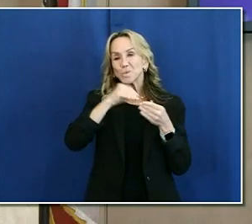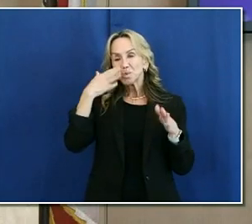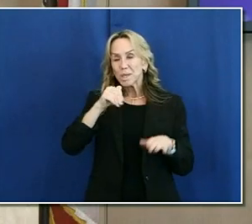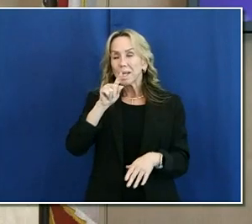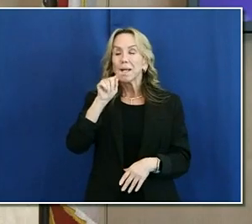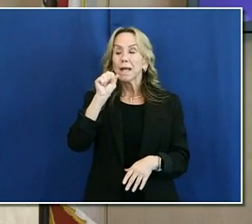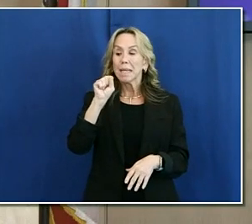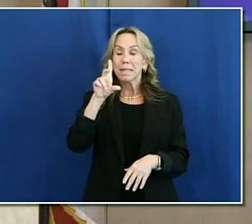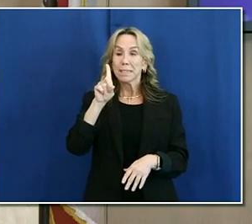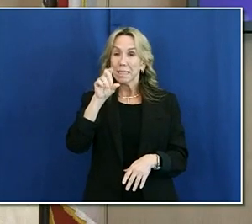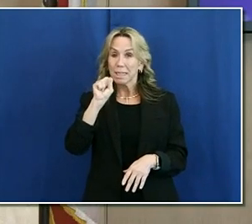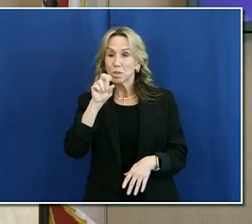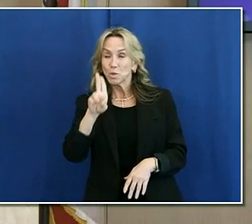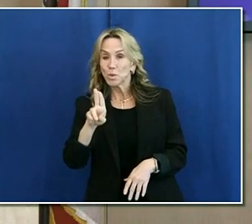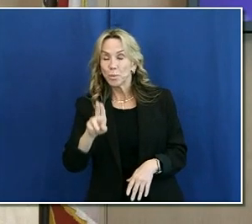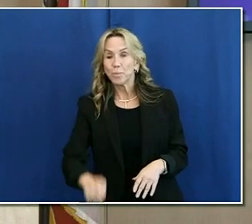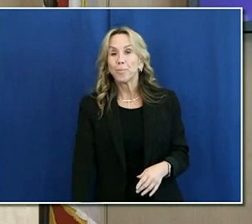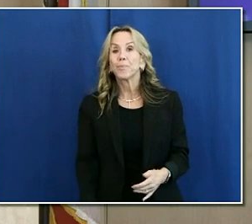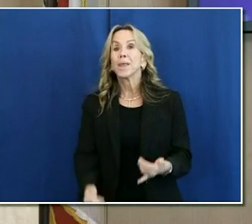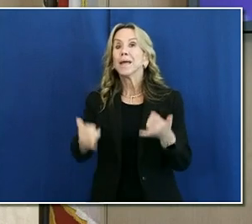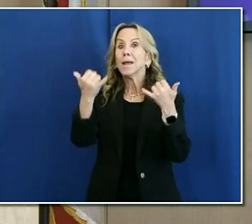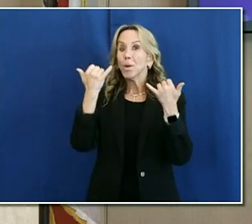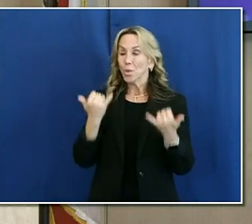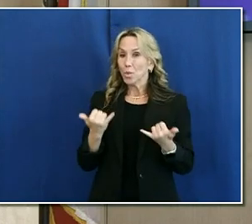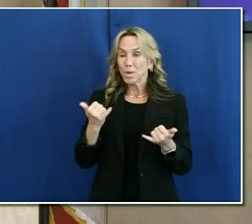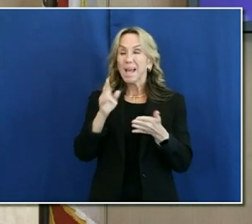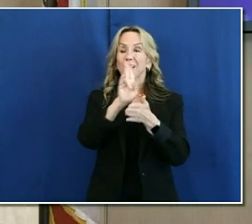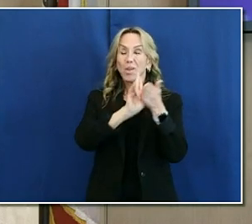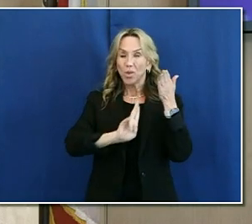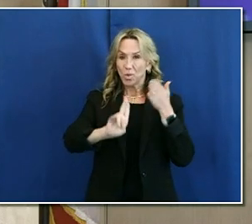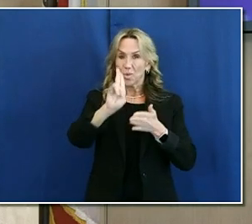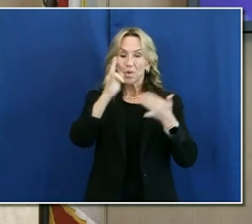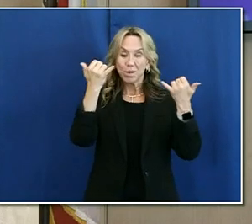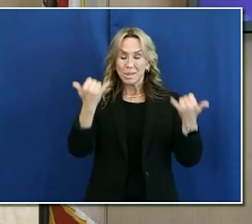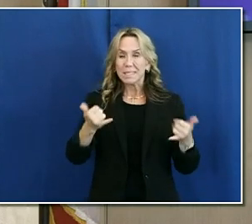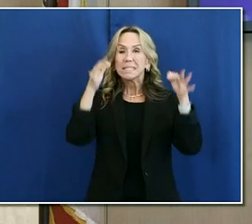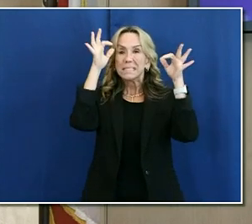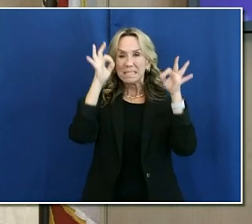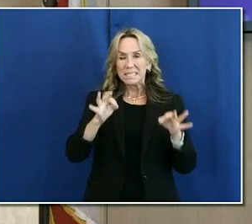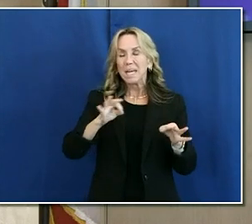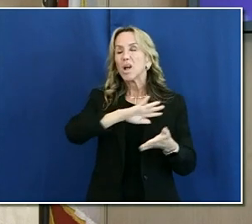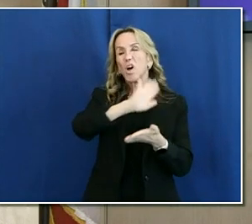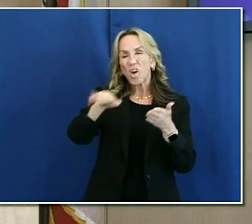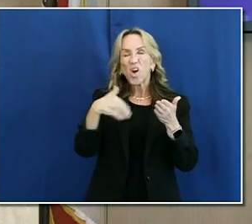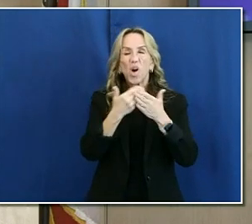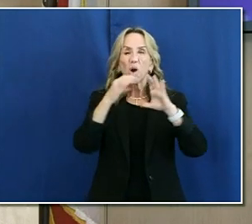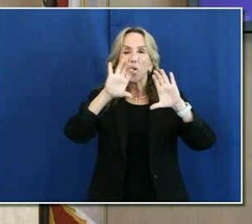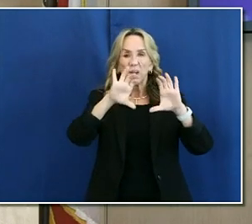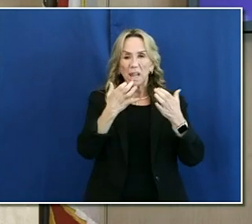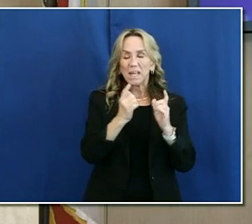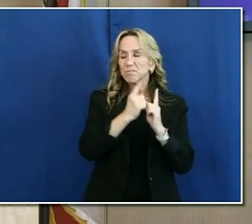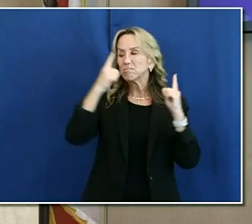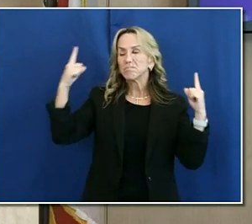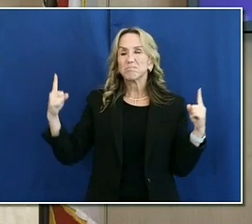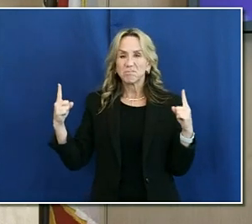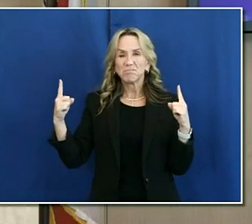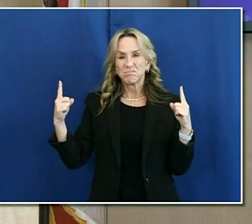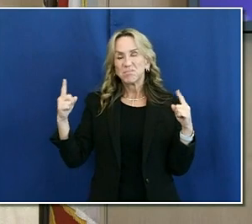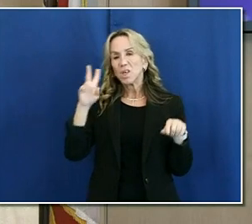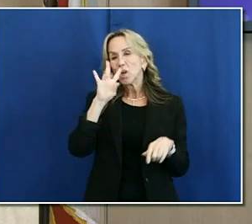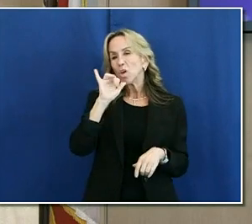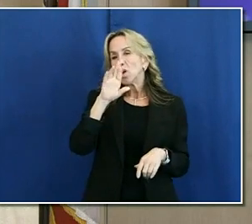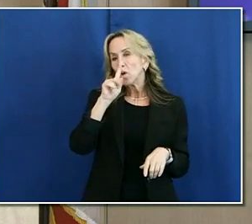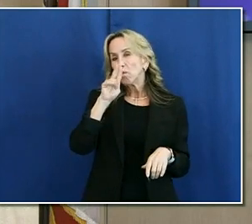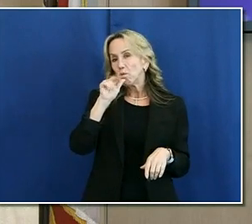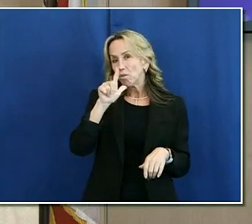in cases today, the university has decided to move all classes to the virtual space for the next 4 weeks. So we are